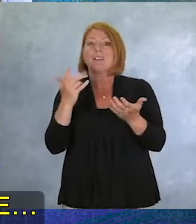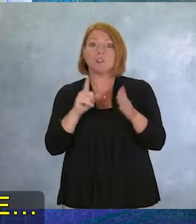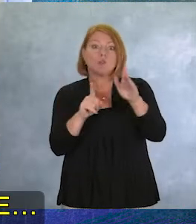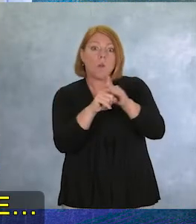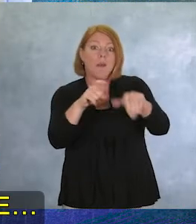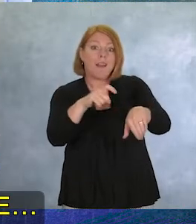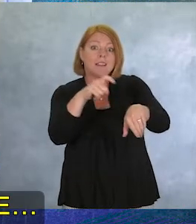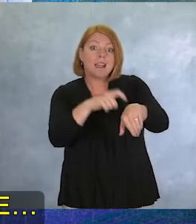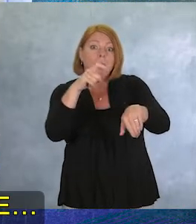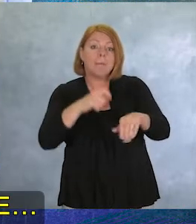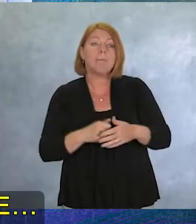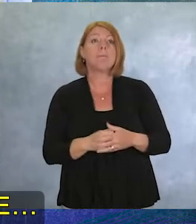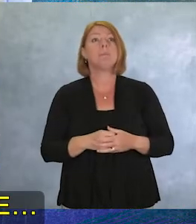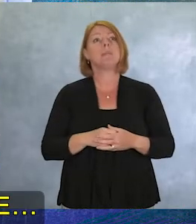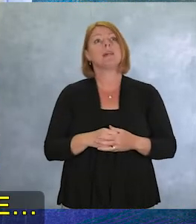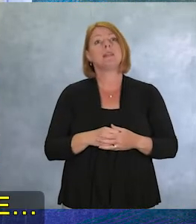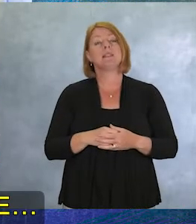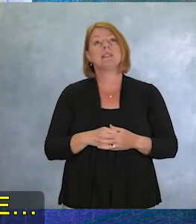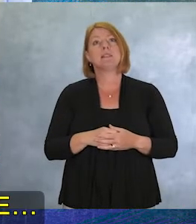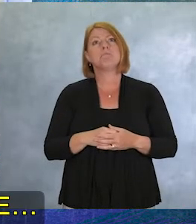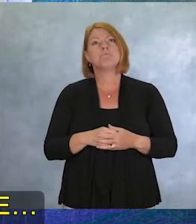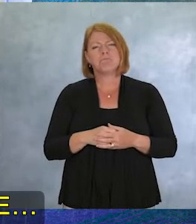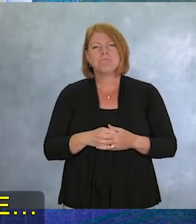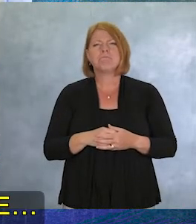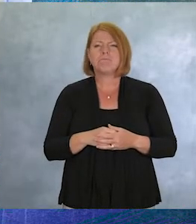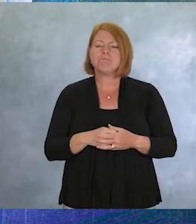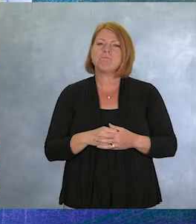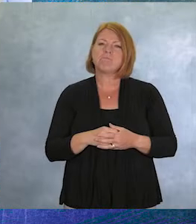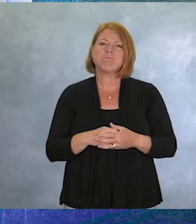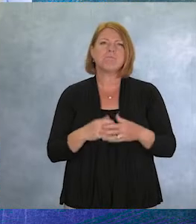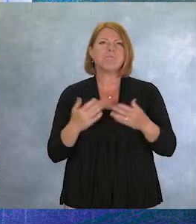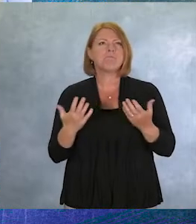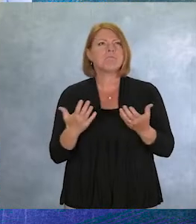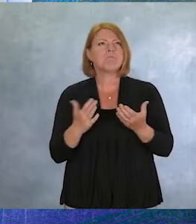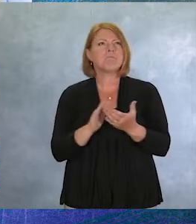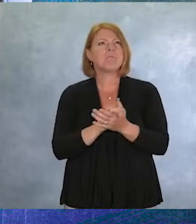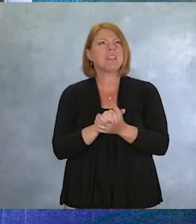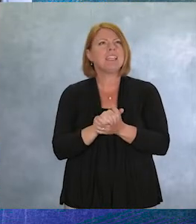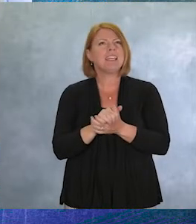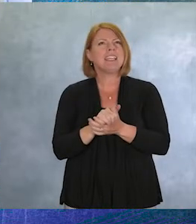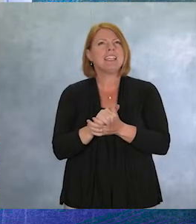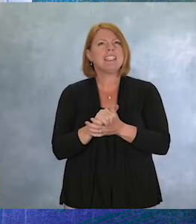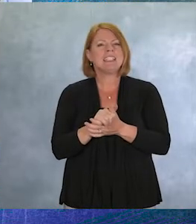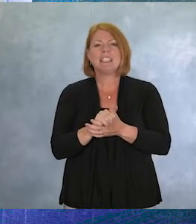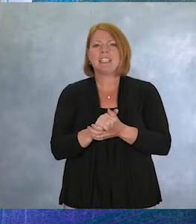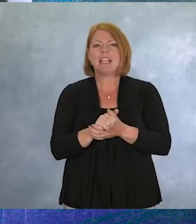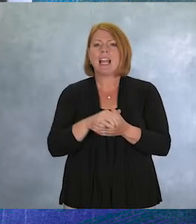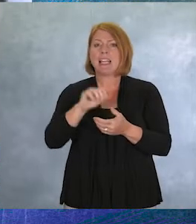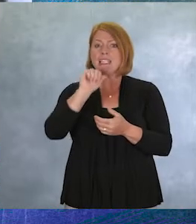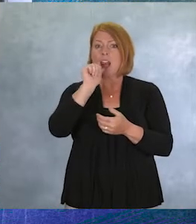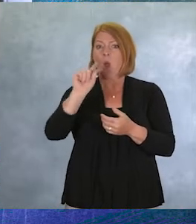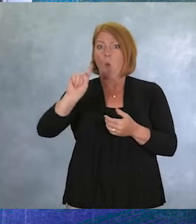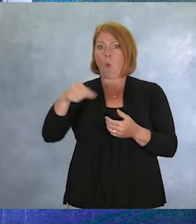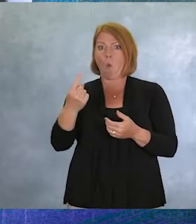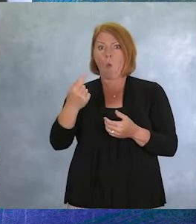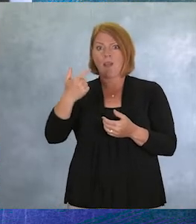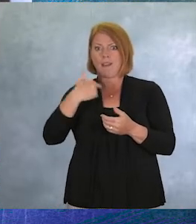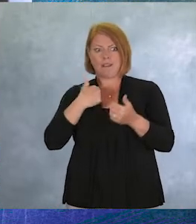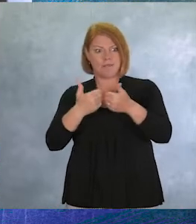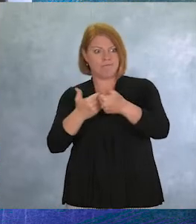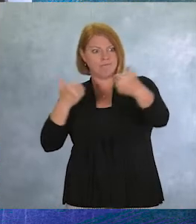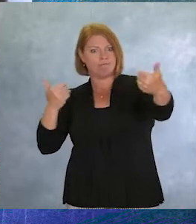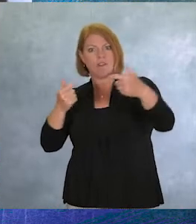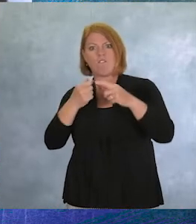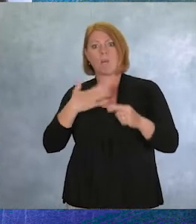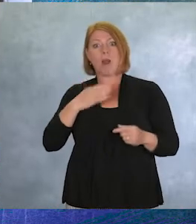stuff. Cause you know what? It's like not only I'm away from home,